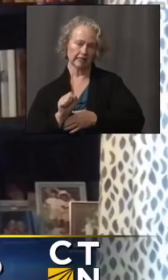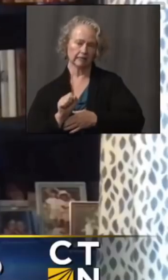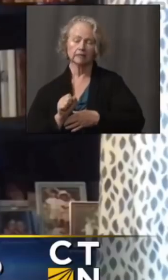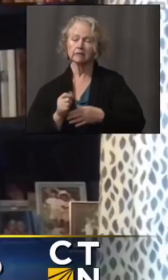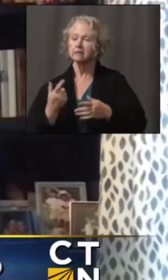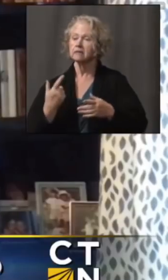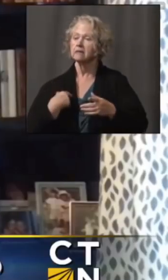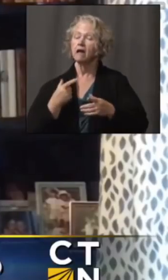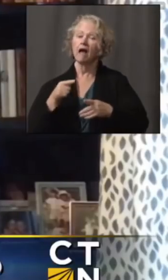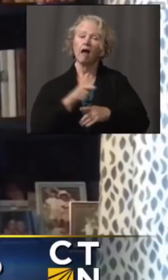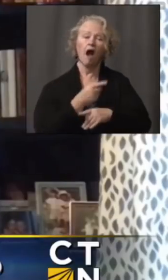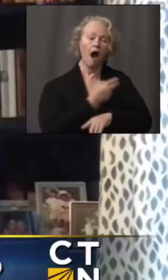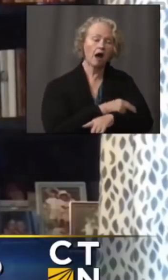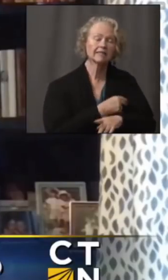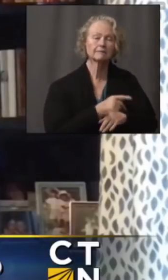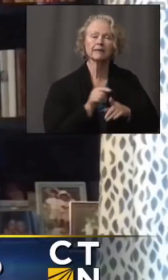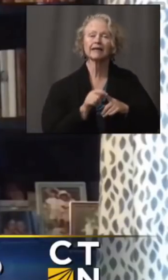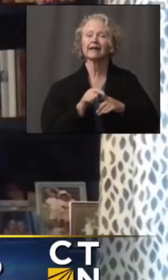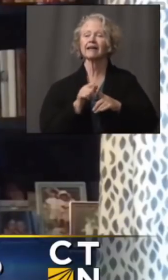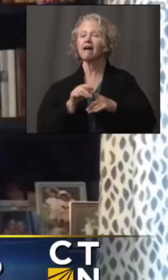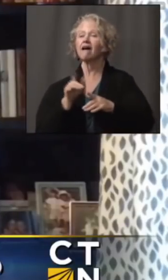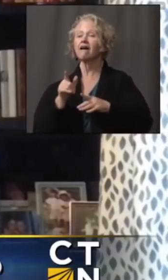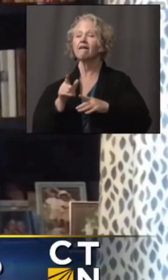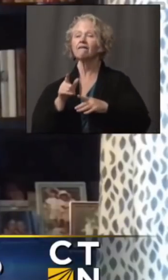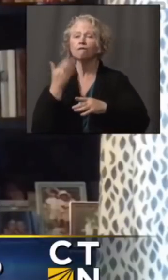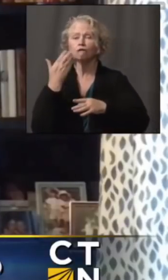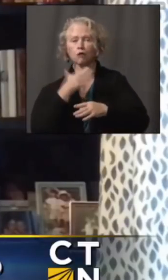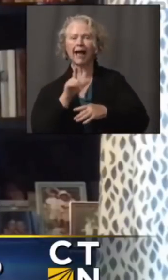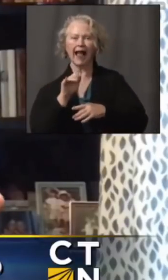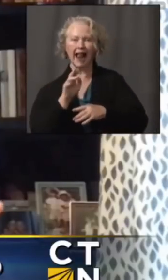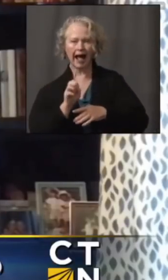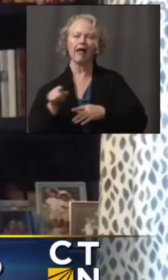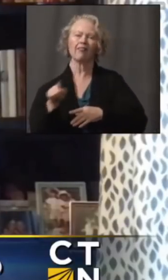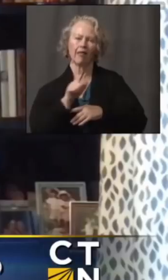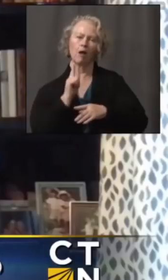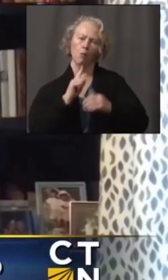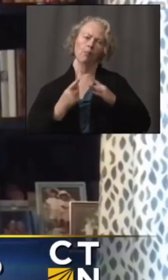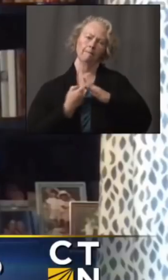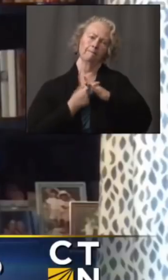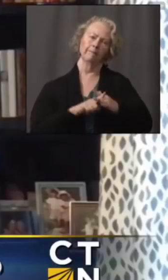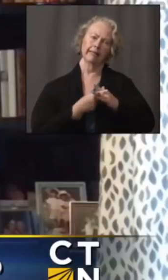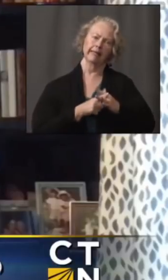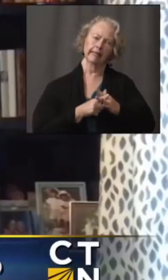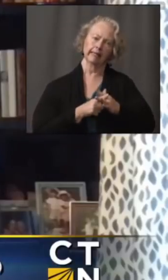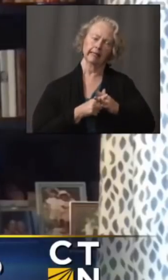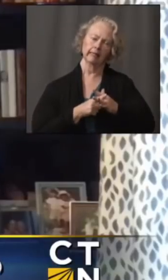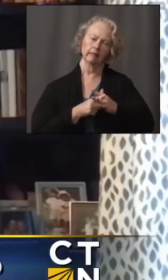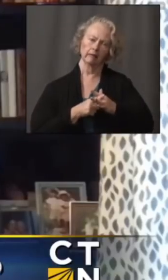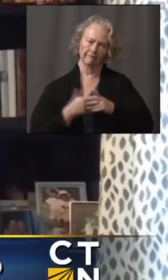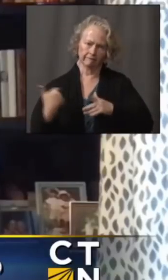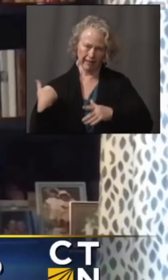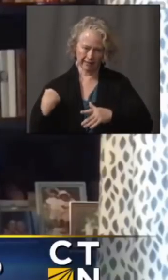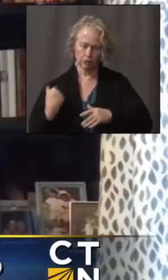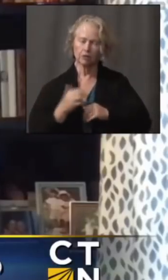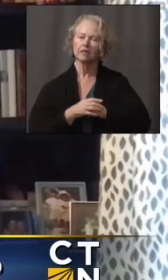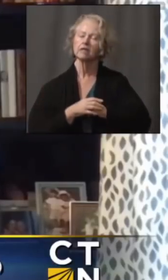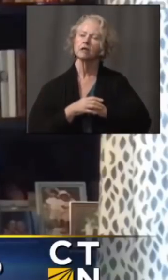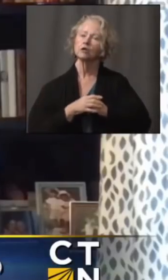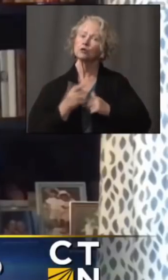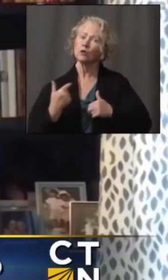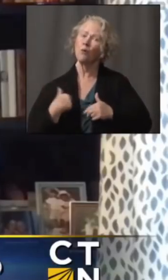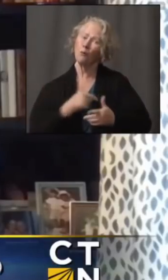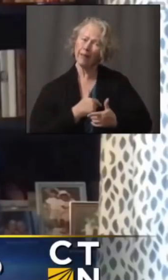responders get access to this. And this is going to take months. So that's why what we can do to bend the curve